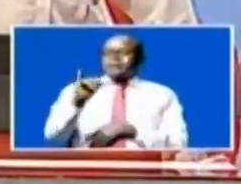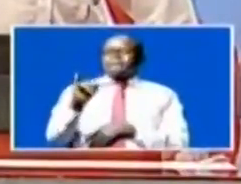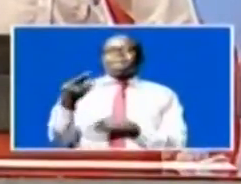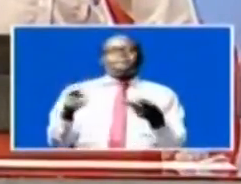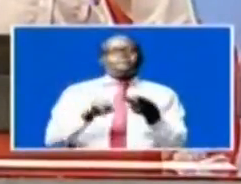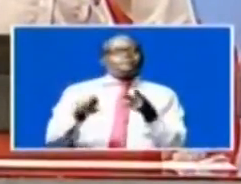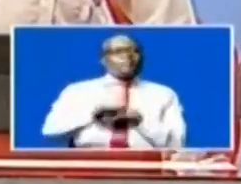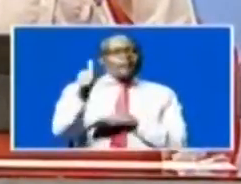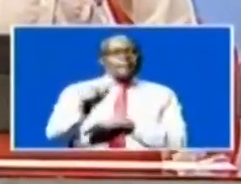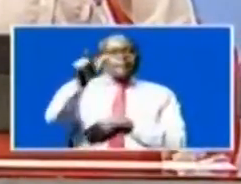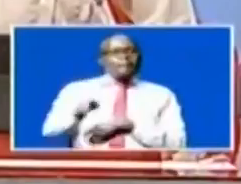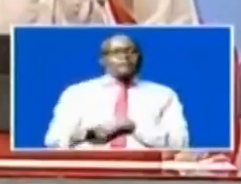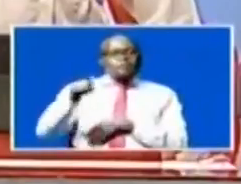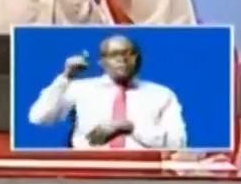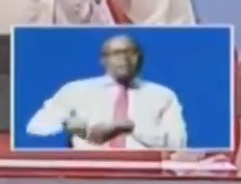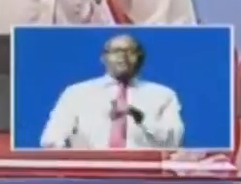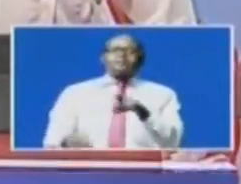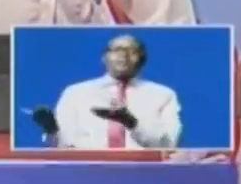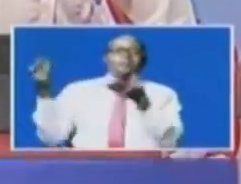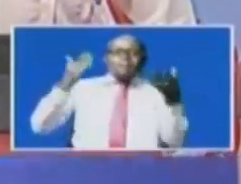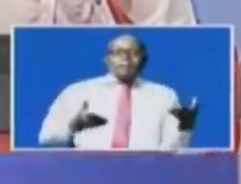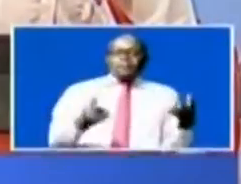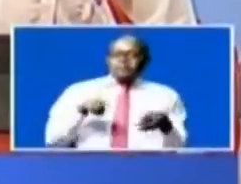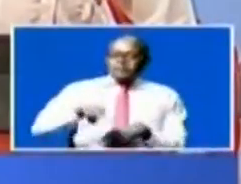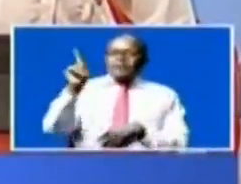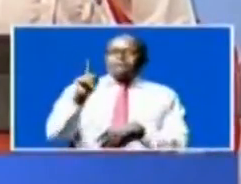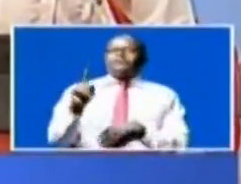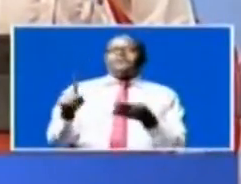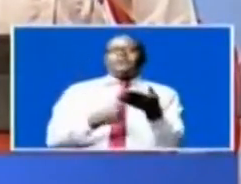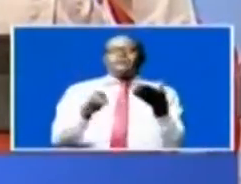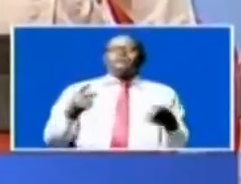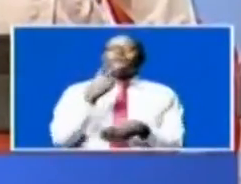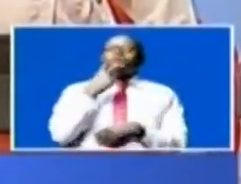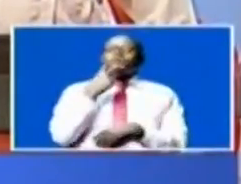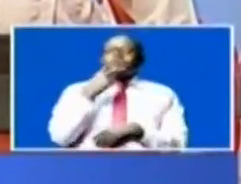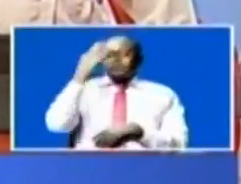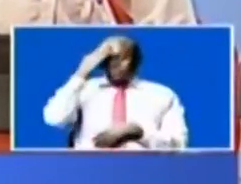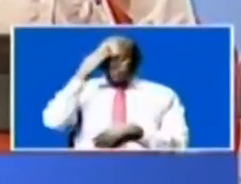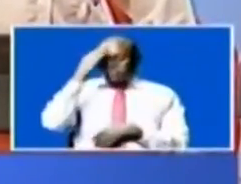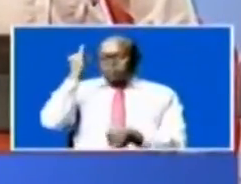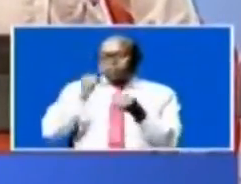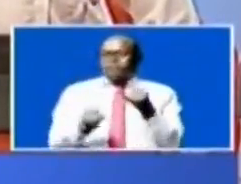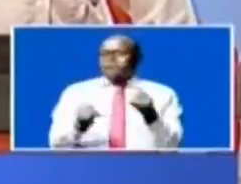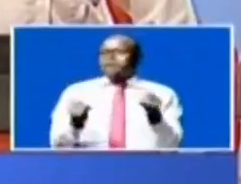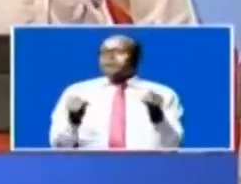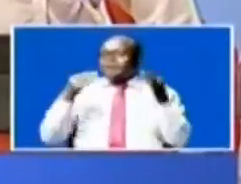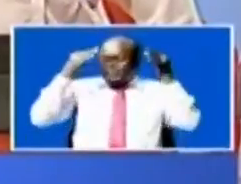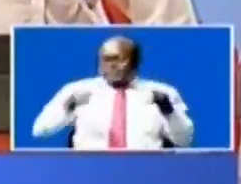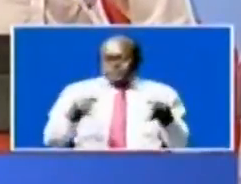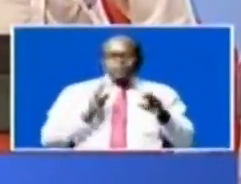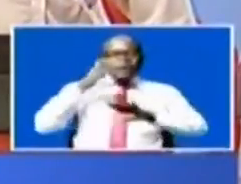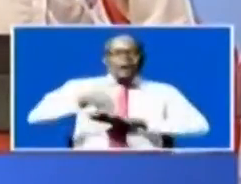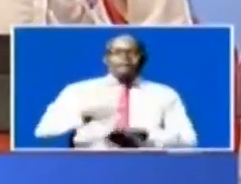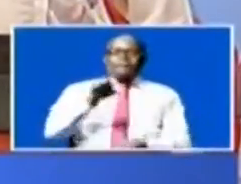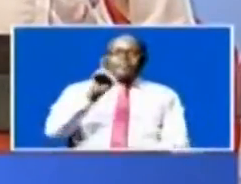co-accused Stanley Muluvi will be required to appear before the court on Tuesday next week to know his fate after the director of